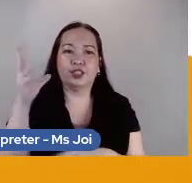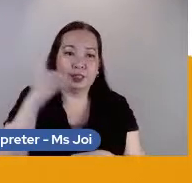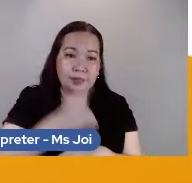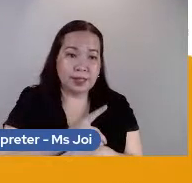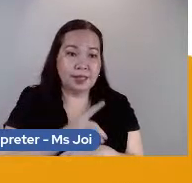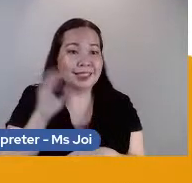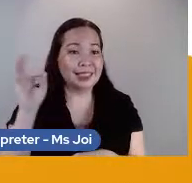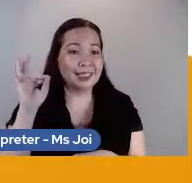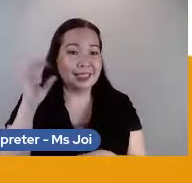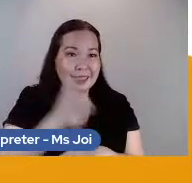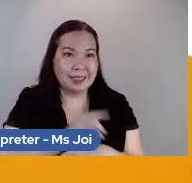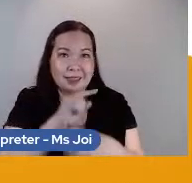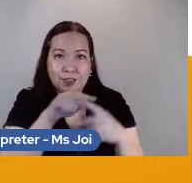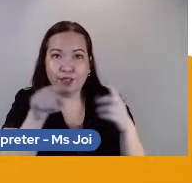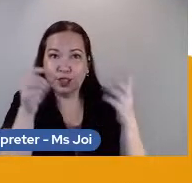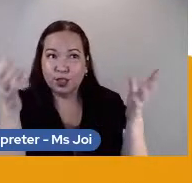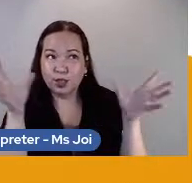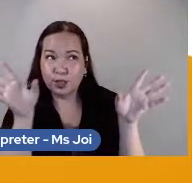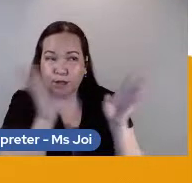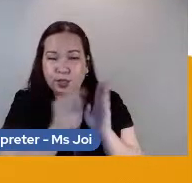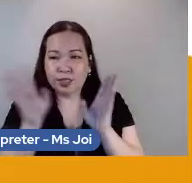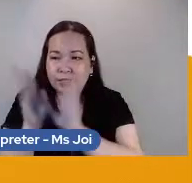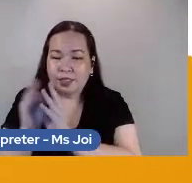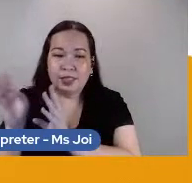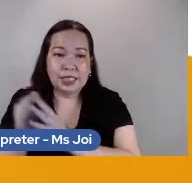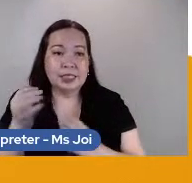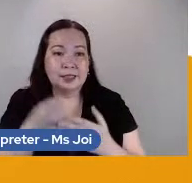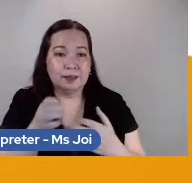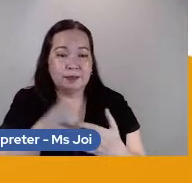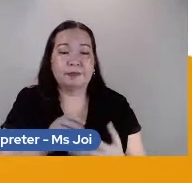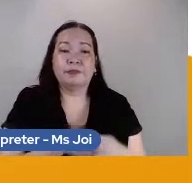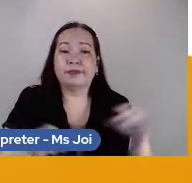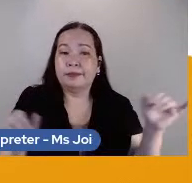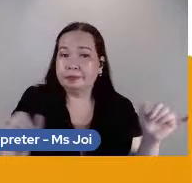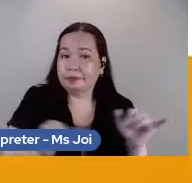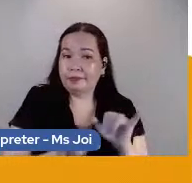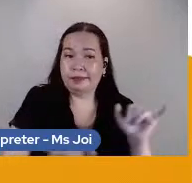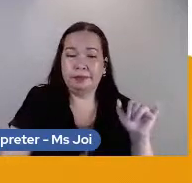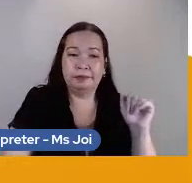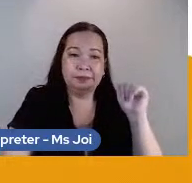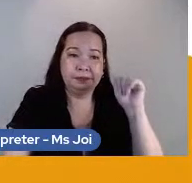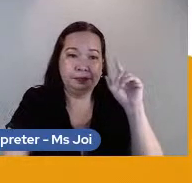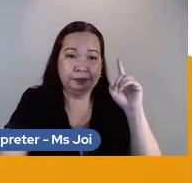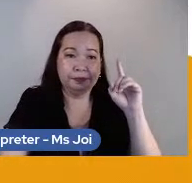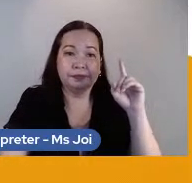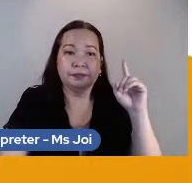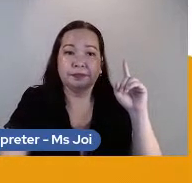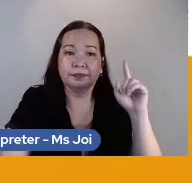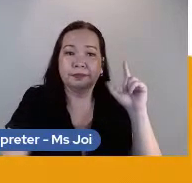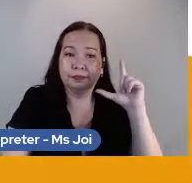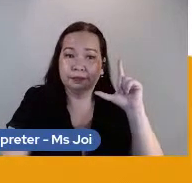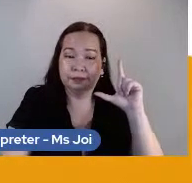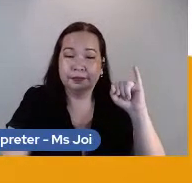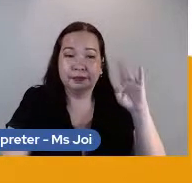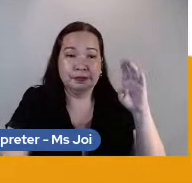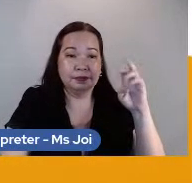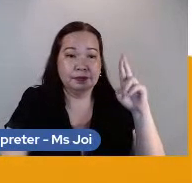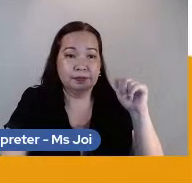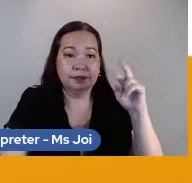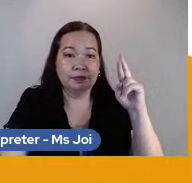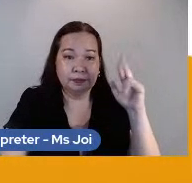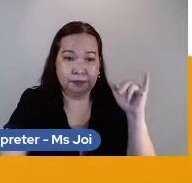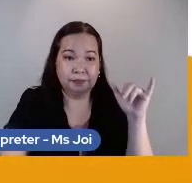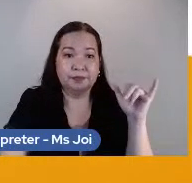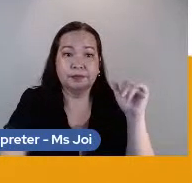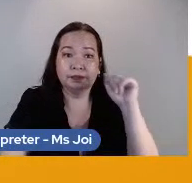But with the Ad Library API, you can actually request political spend per pages for